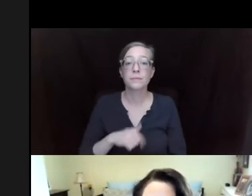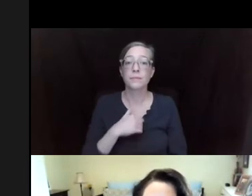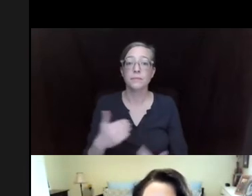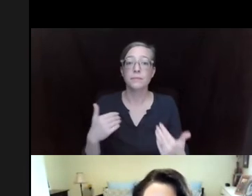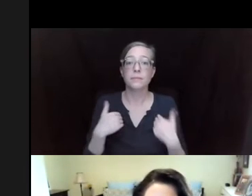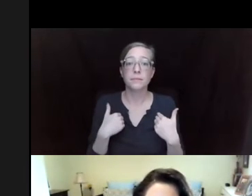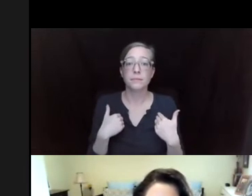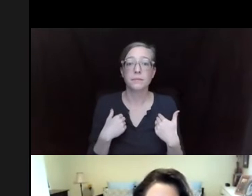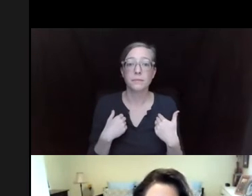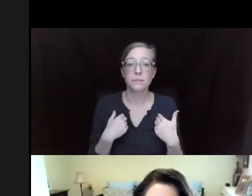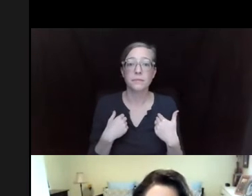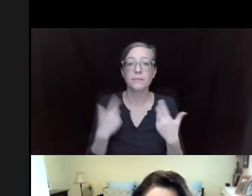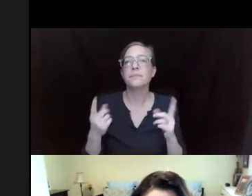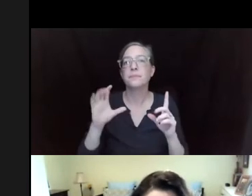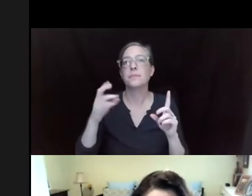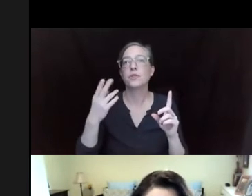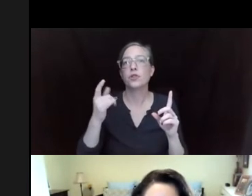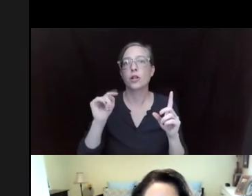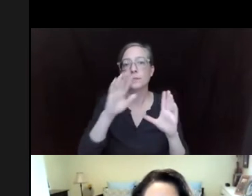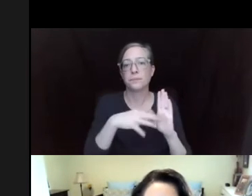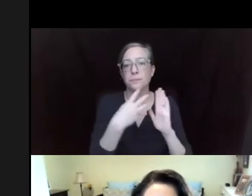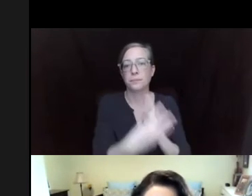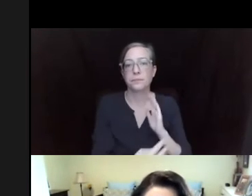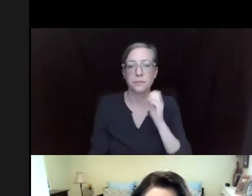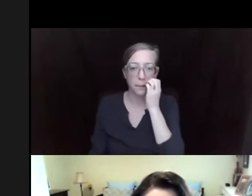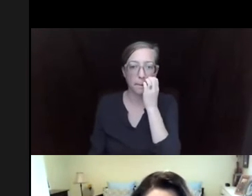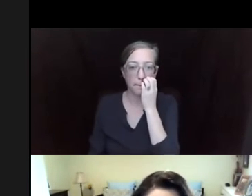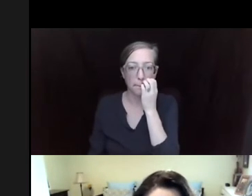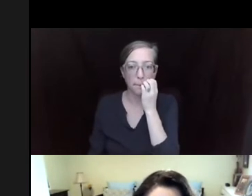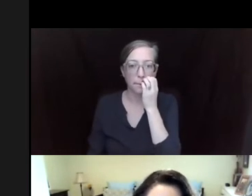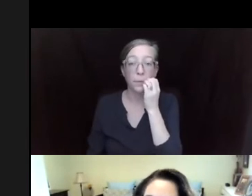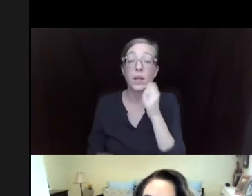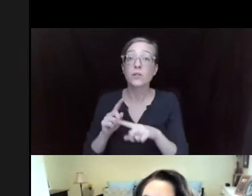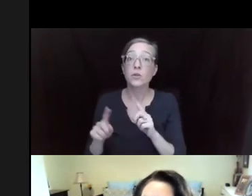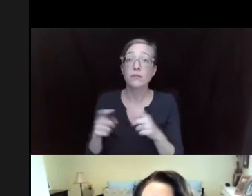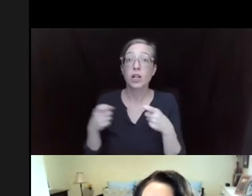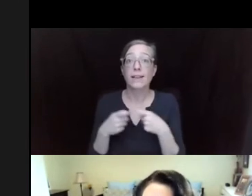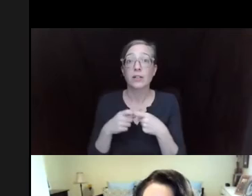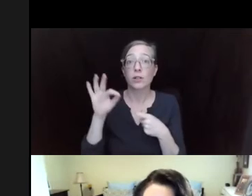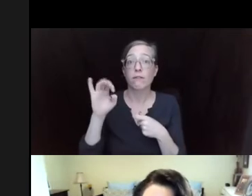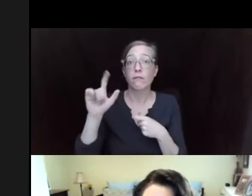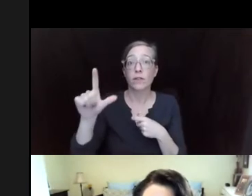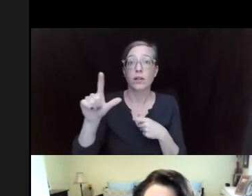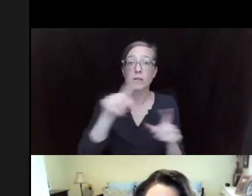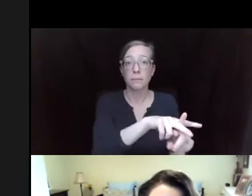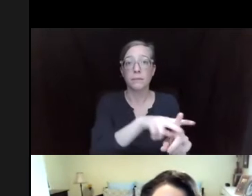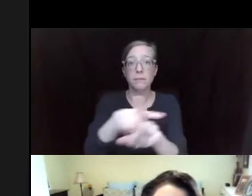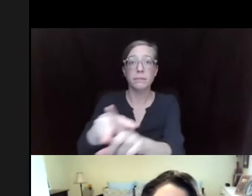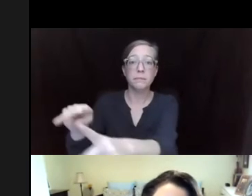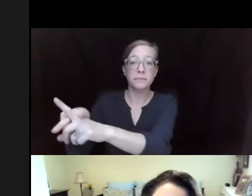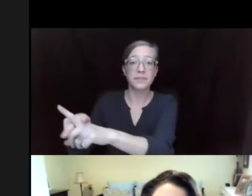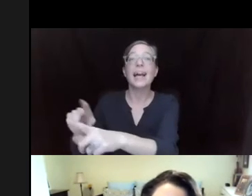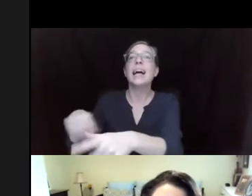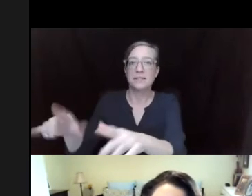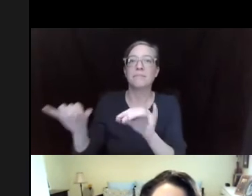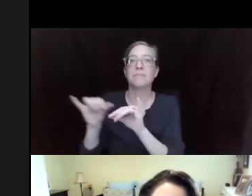Let's look at this plot that we have here. We apply different electric field and we measure the velocity of the particles. We have